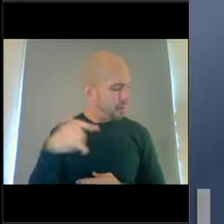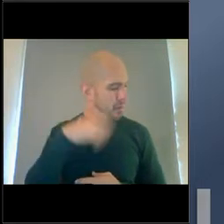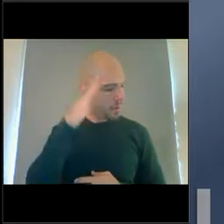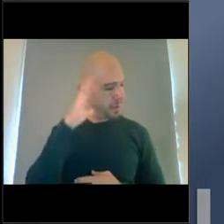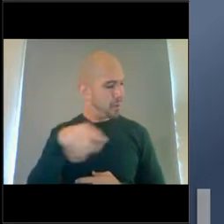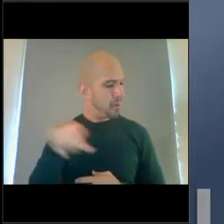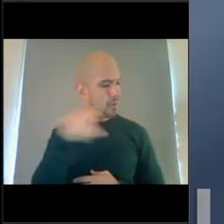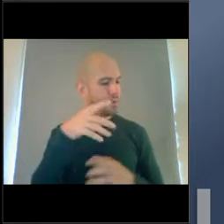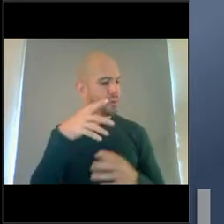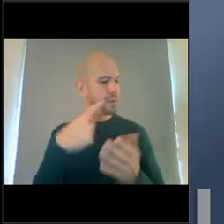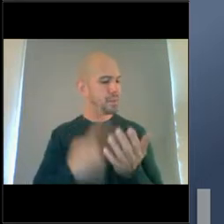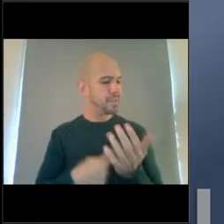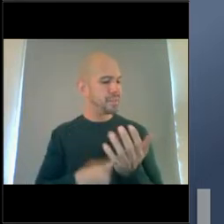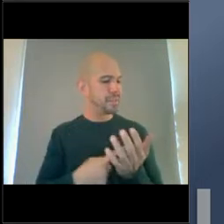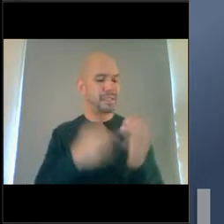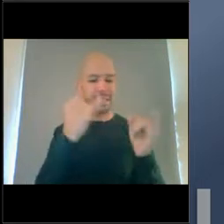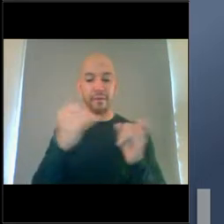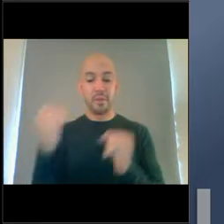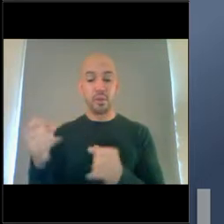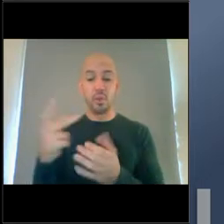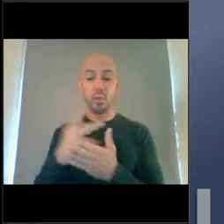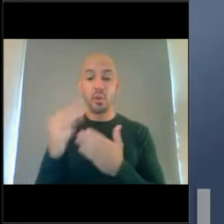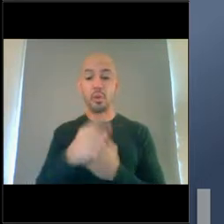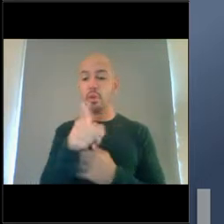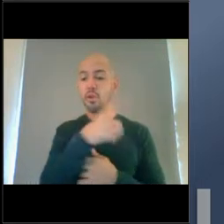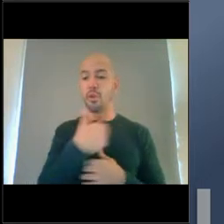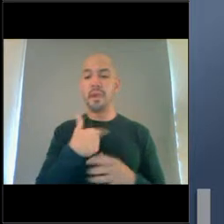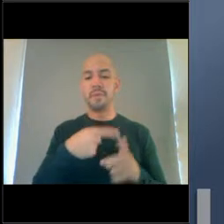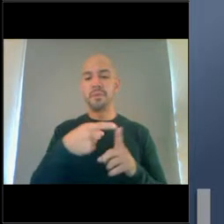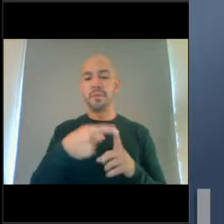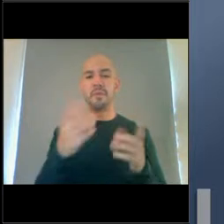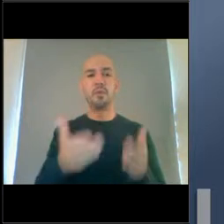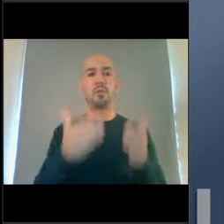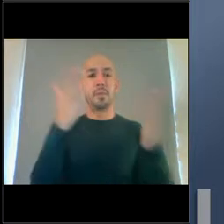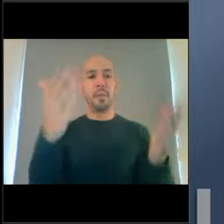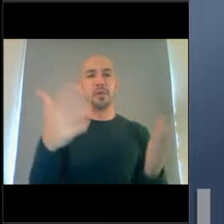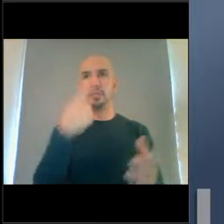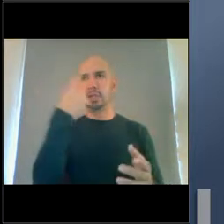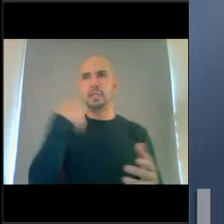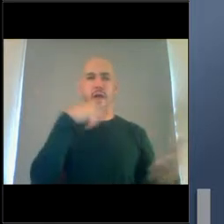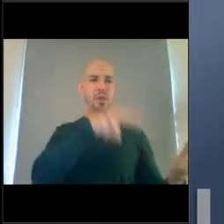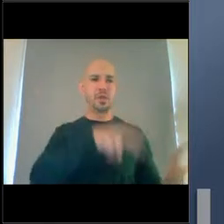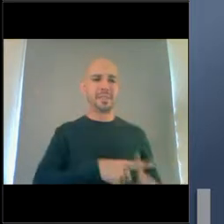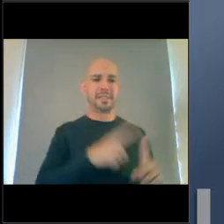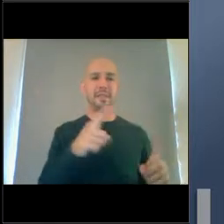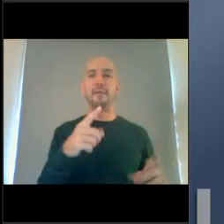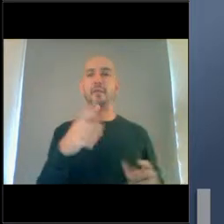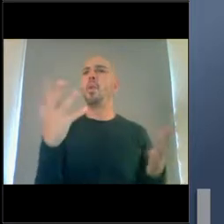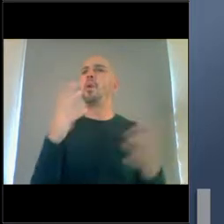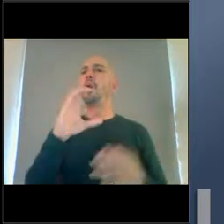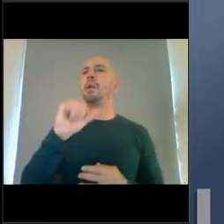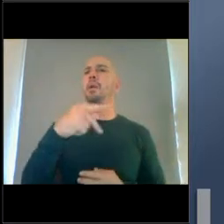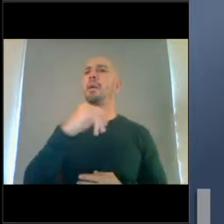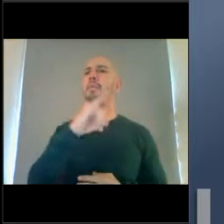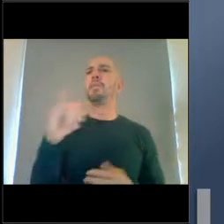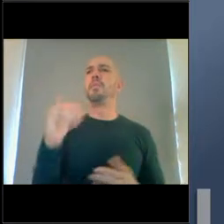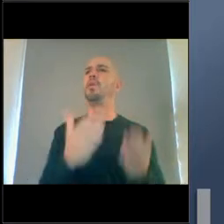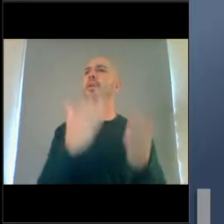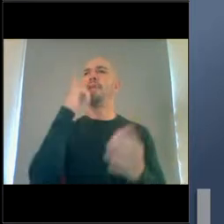programs i had specific recommendations for individual programs because i looked at it separately what did capti recommend for the local partnership